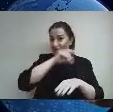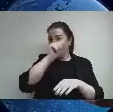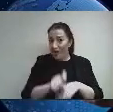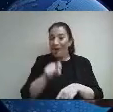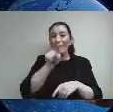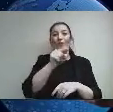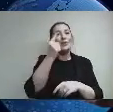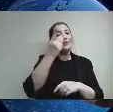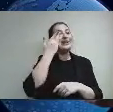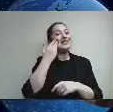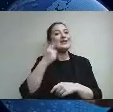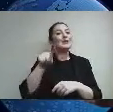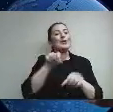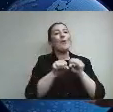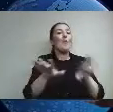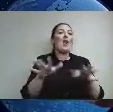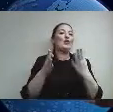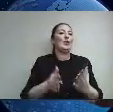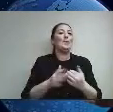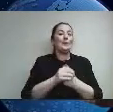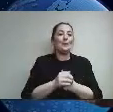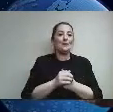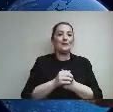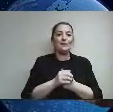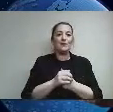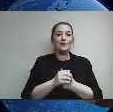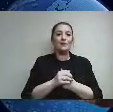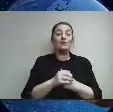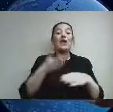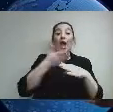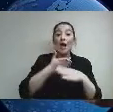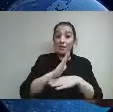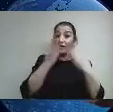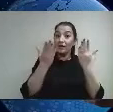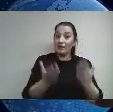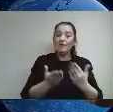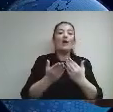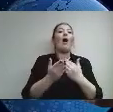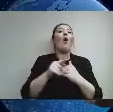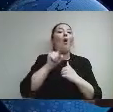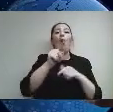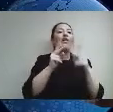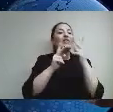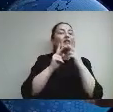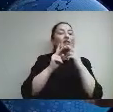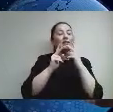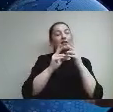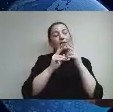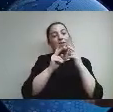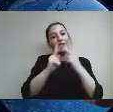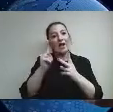Actually, on that side, when we look into the things that we have been doing,